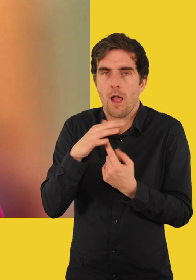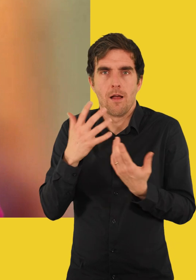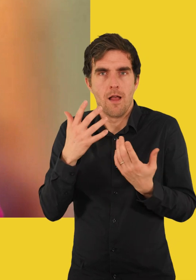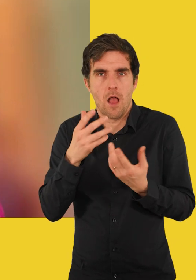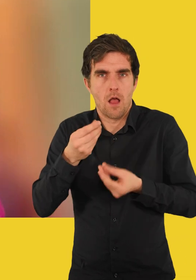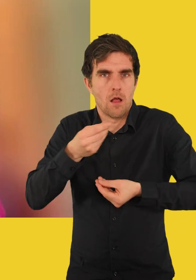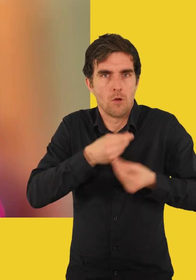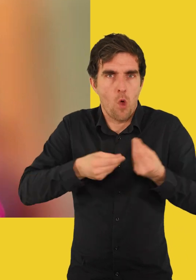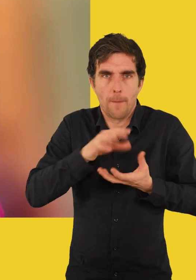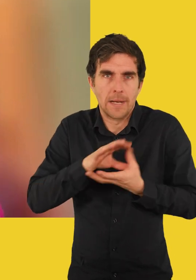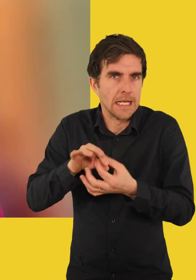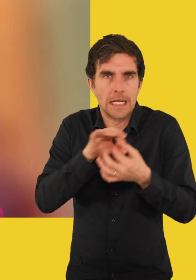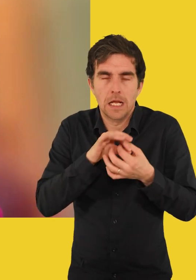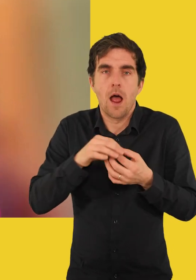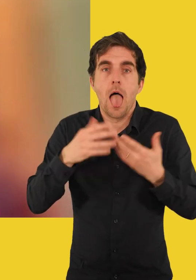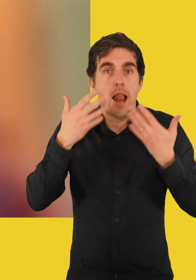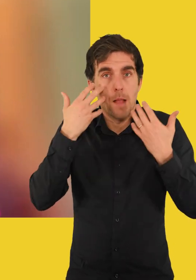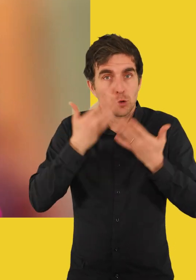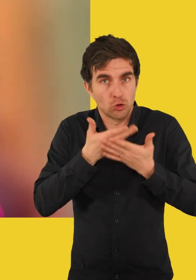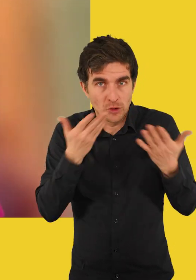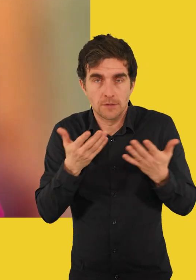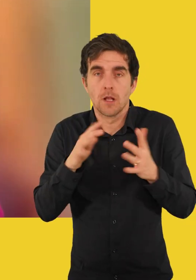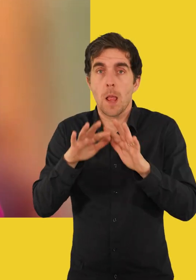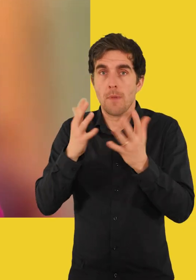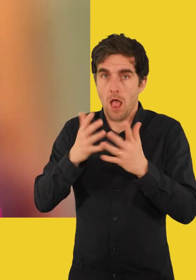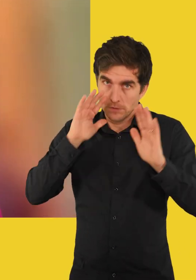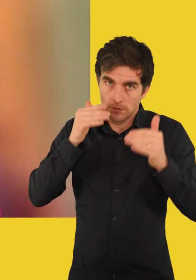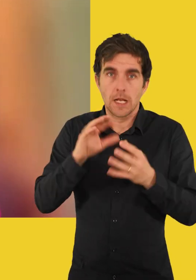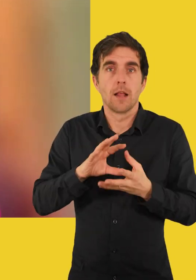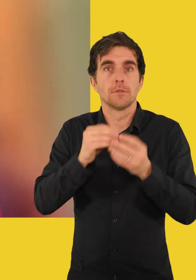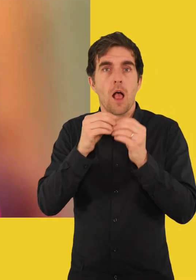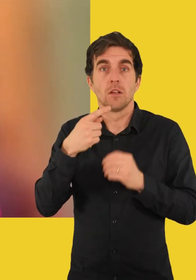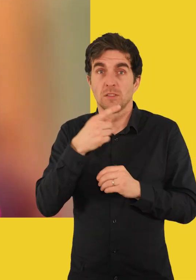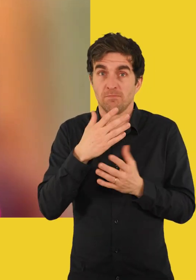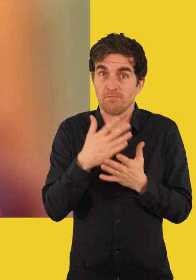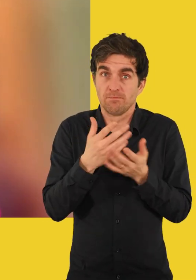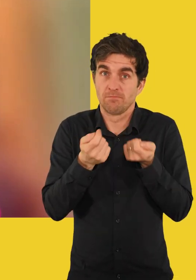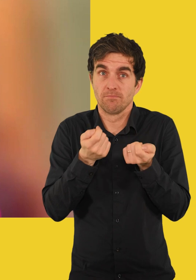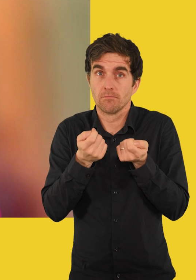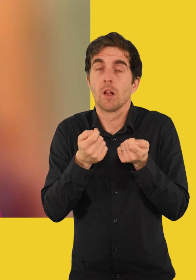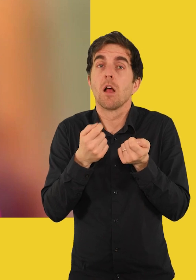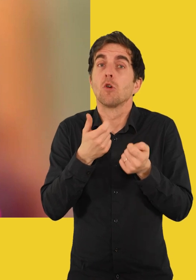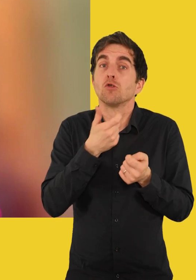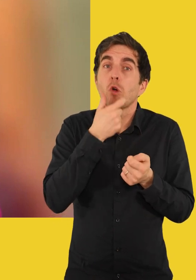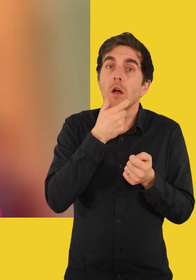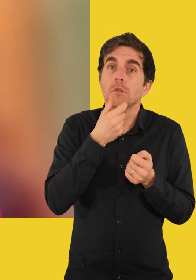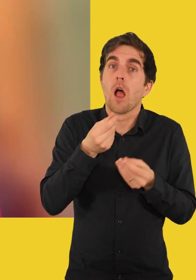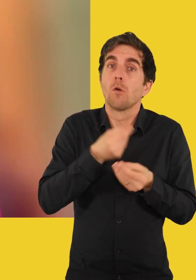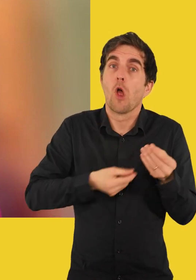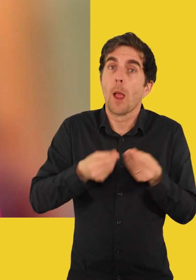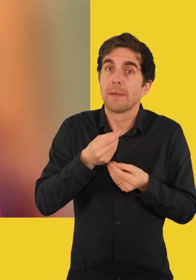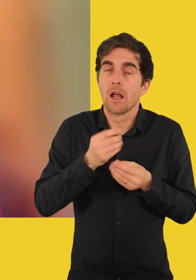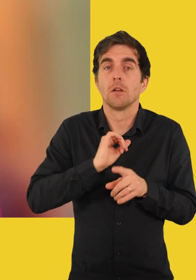circular economy, climate justice, and planet-centered design. Vinashree is also organiser of Donut Economic